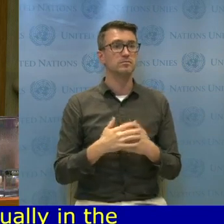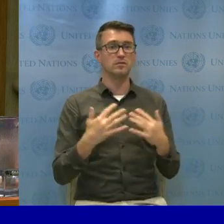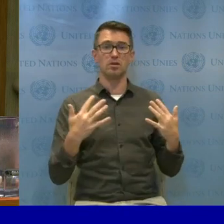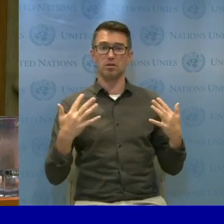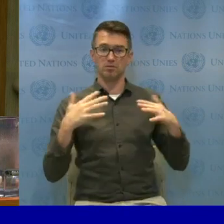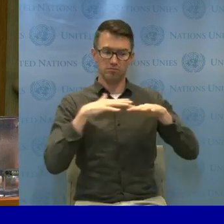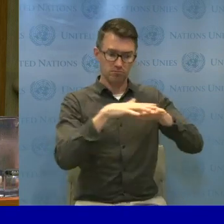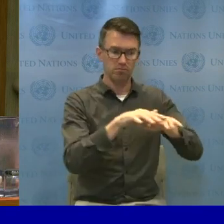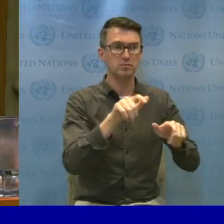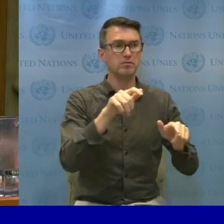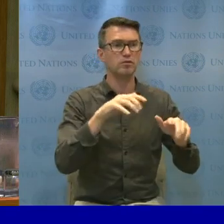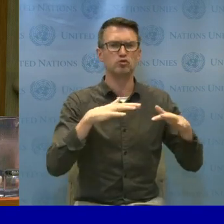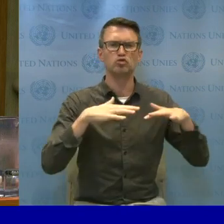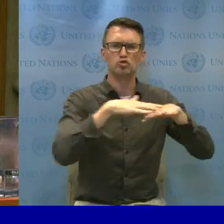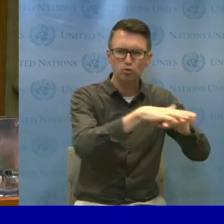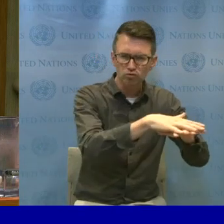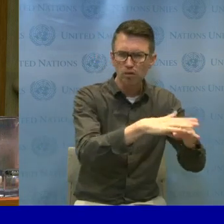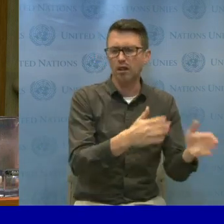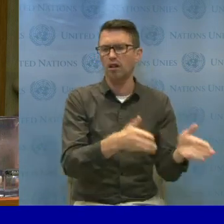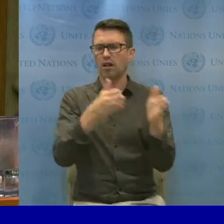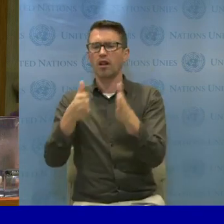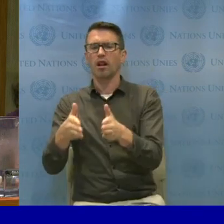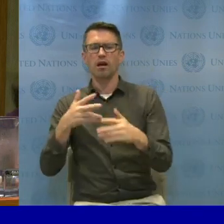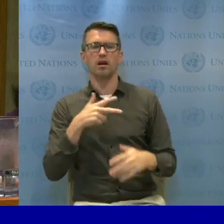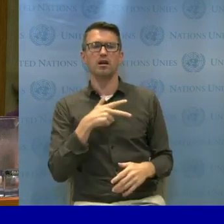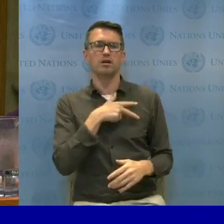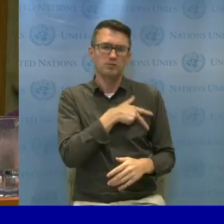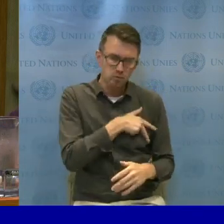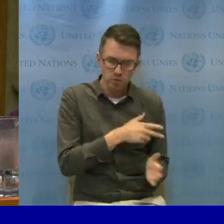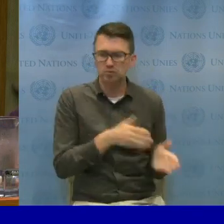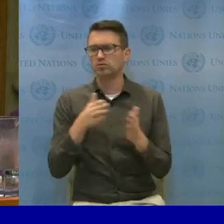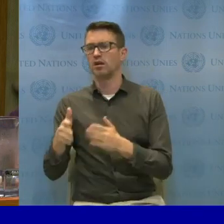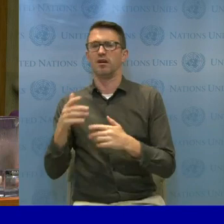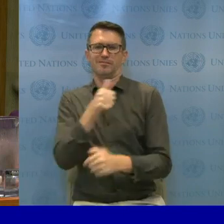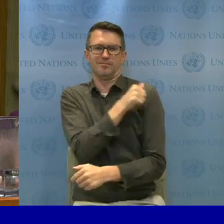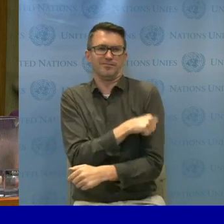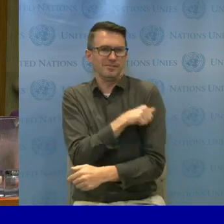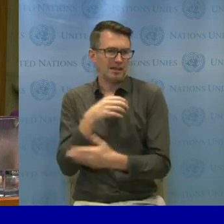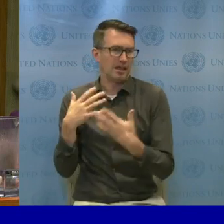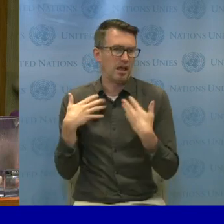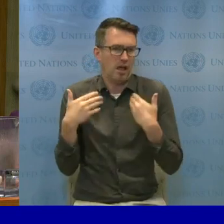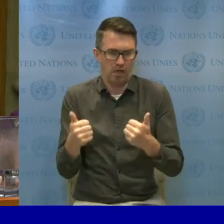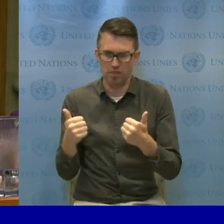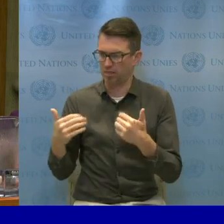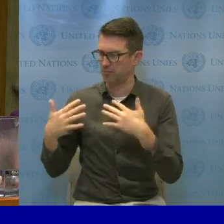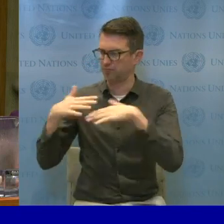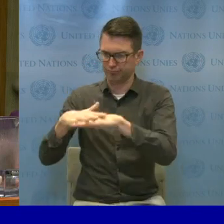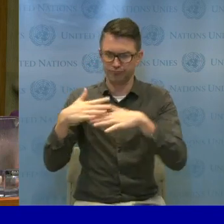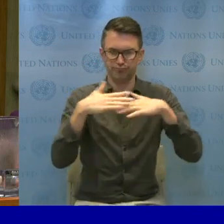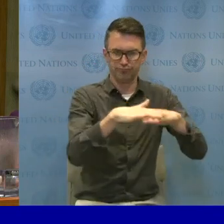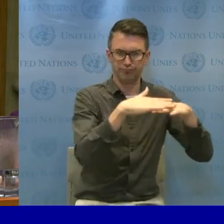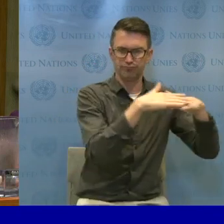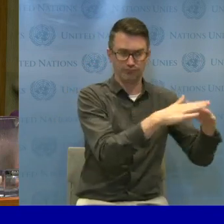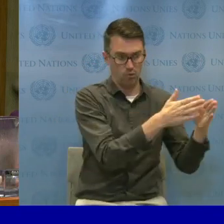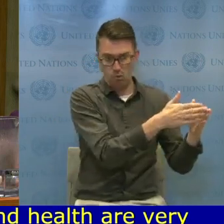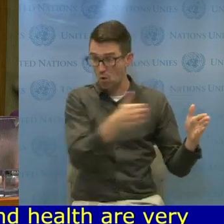related for people with disabilities. I want to start talking about what social inclusion means to